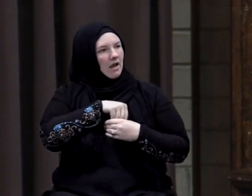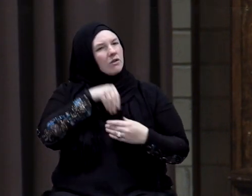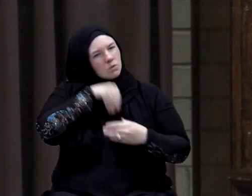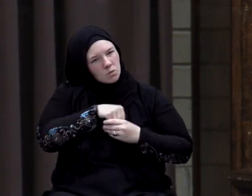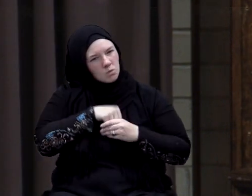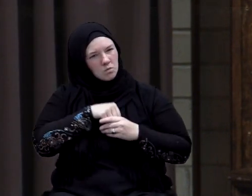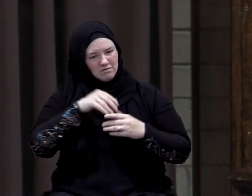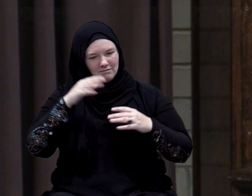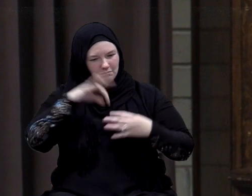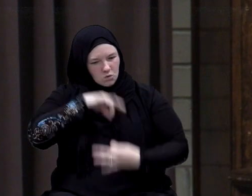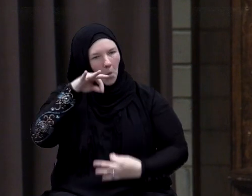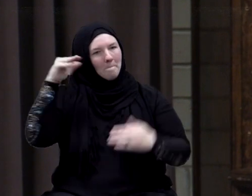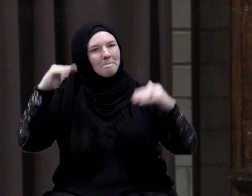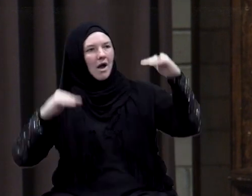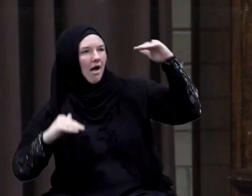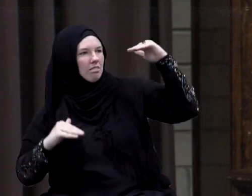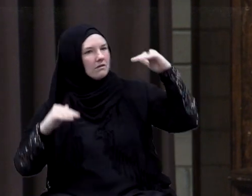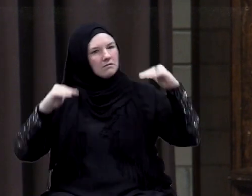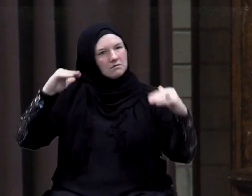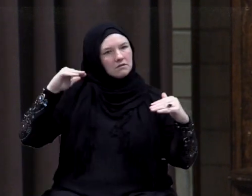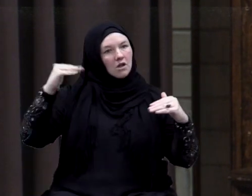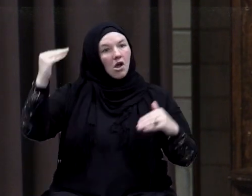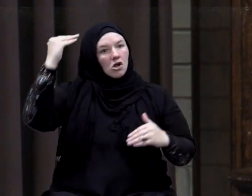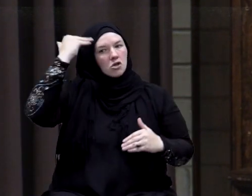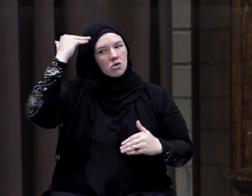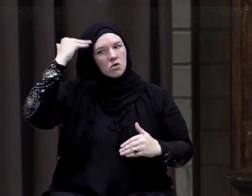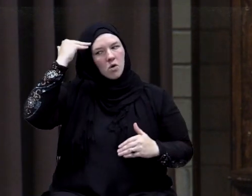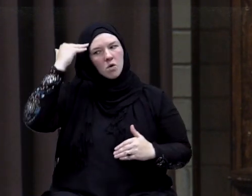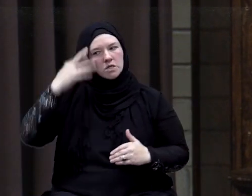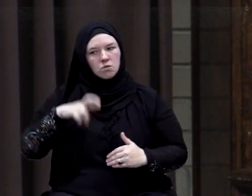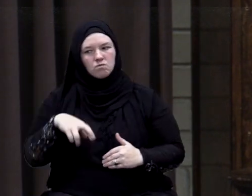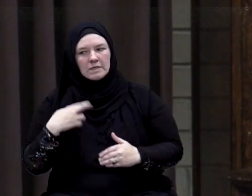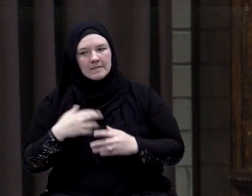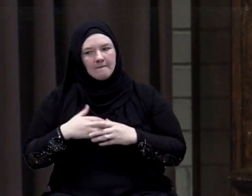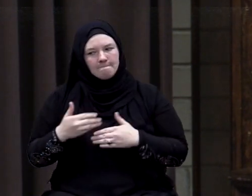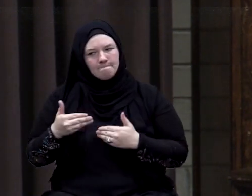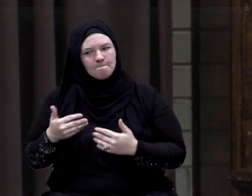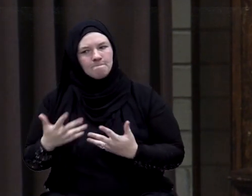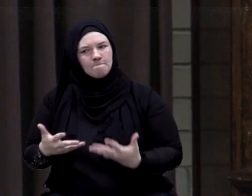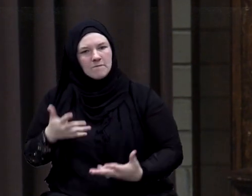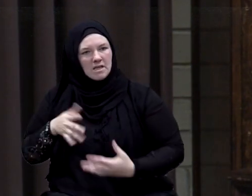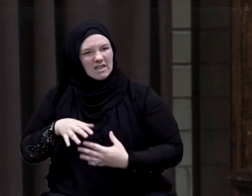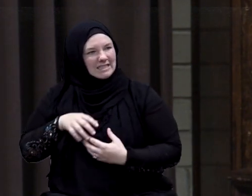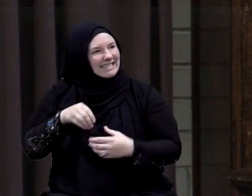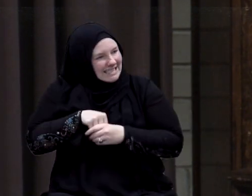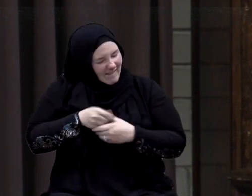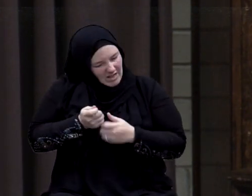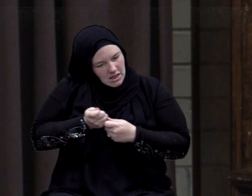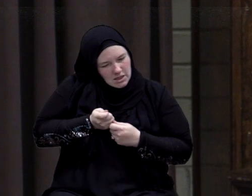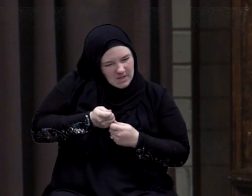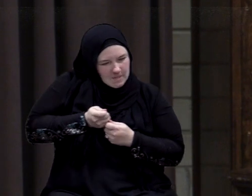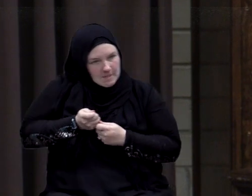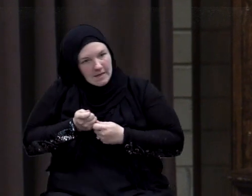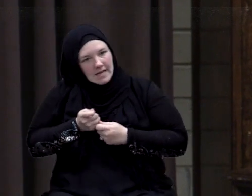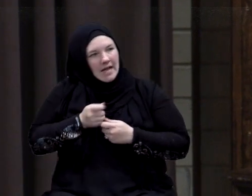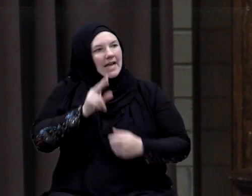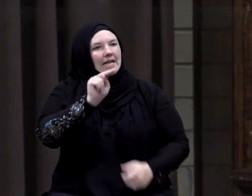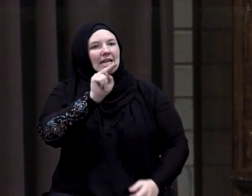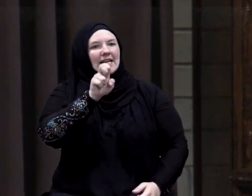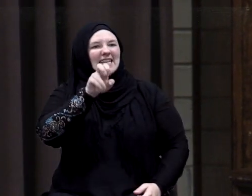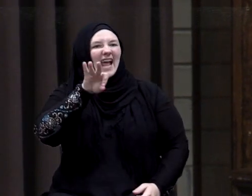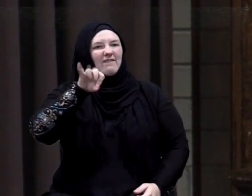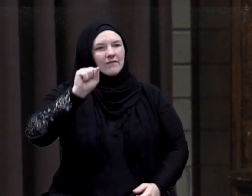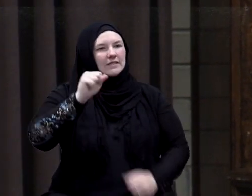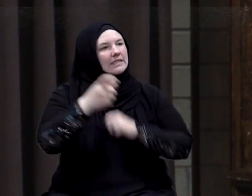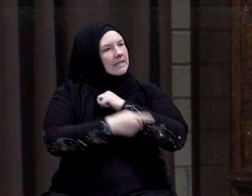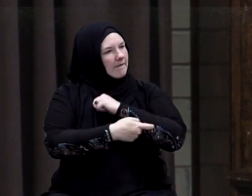balances and decides whether to take risk or not to take risk. So an-nafs is the